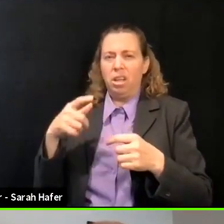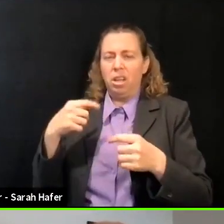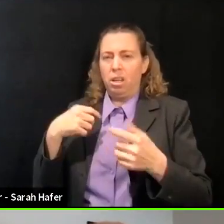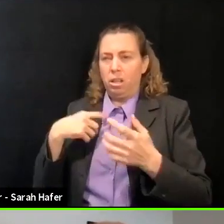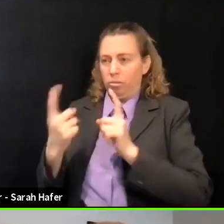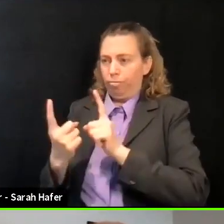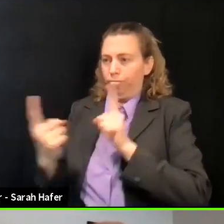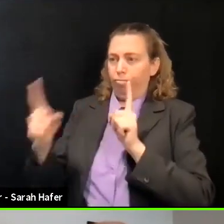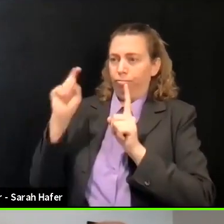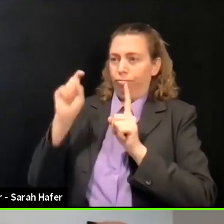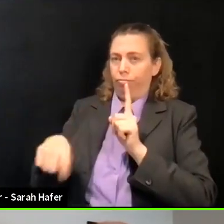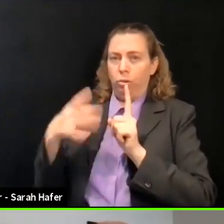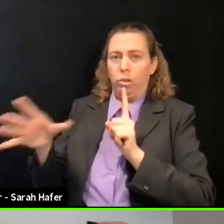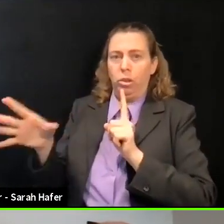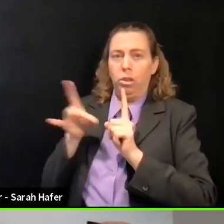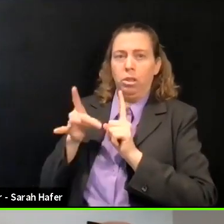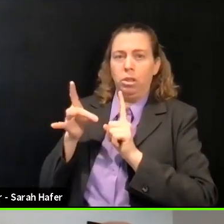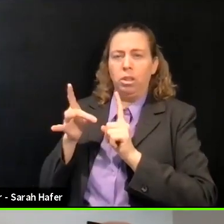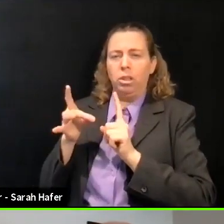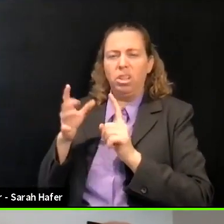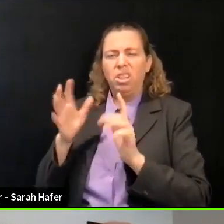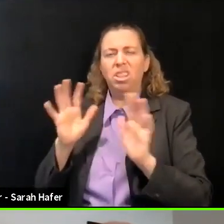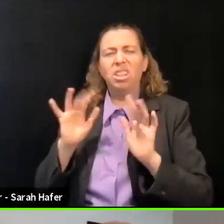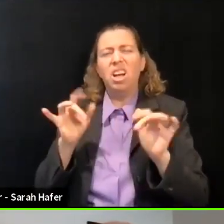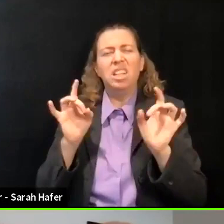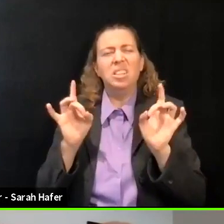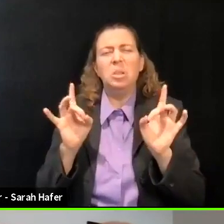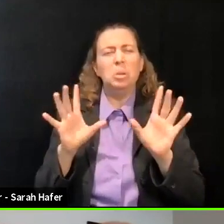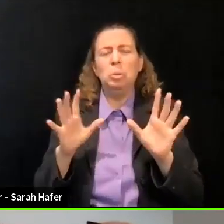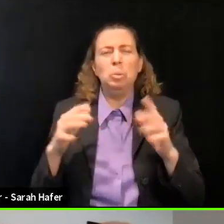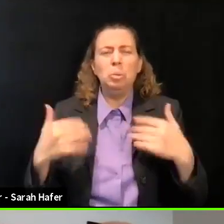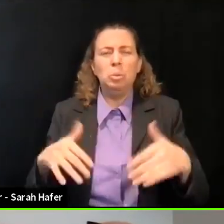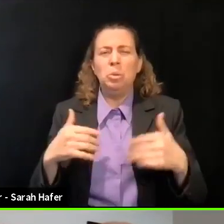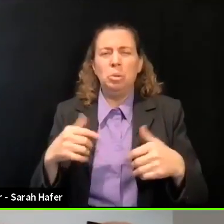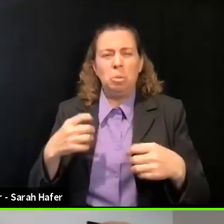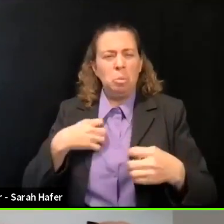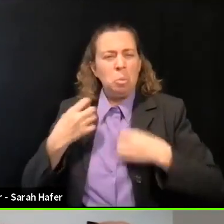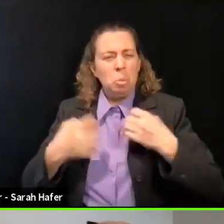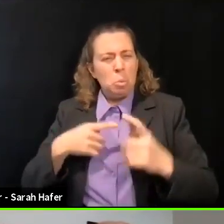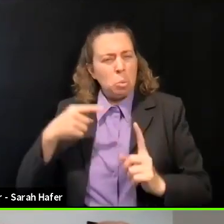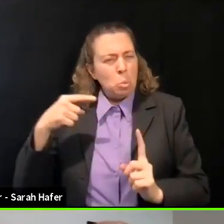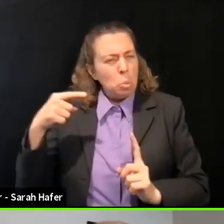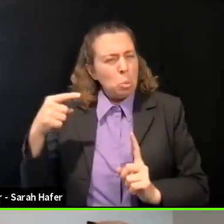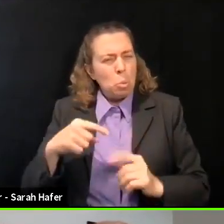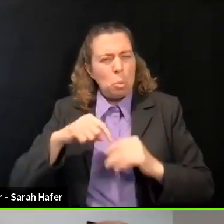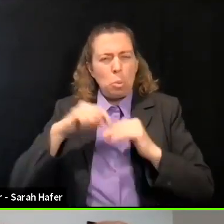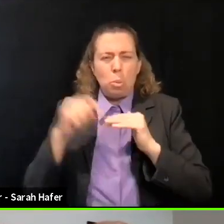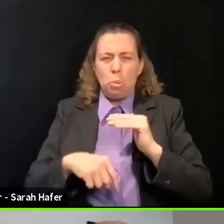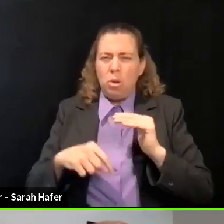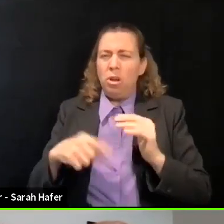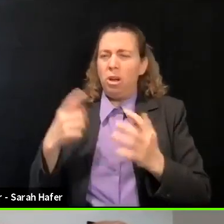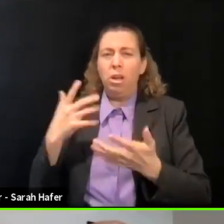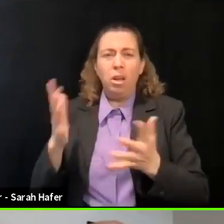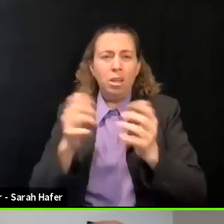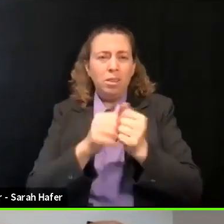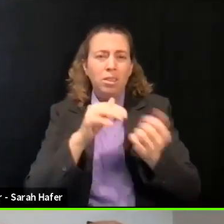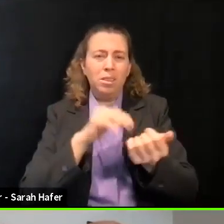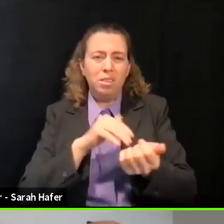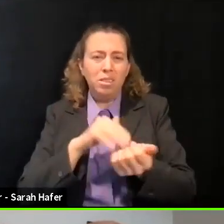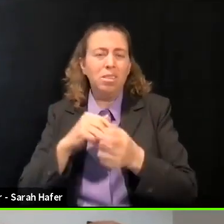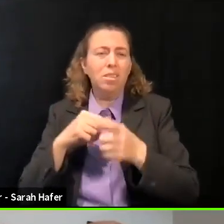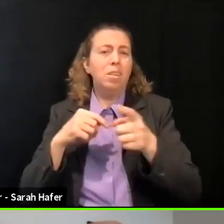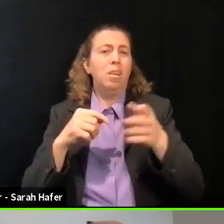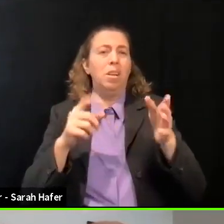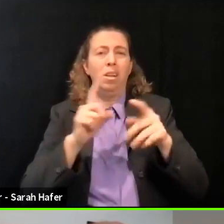And often with reduced communication with the doctors, decades of family-oriented care have been rolled back. It's almost